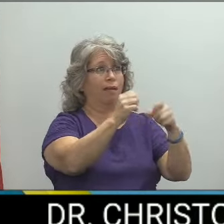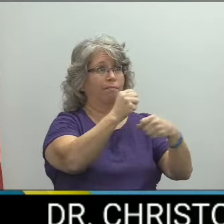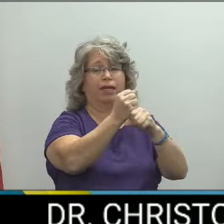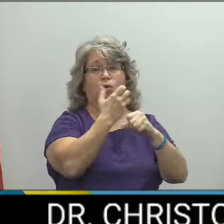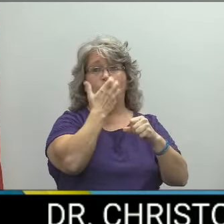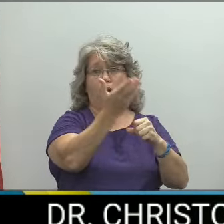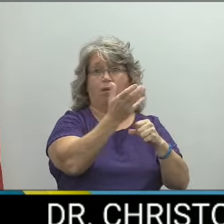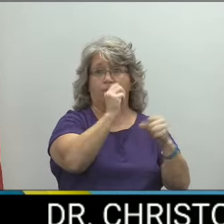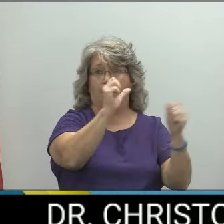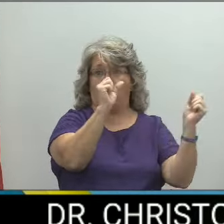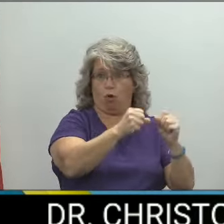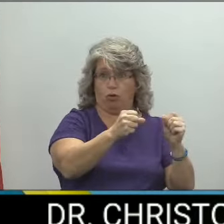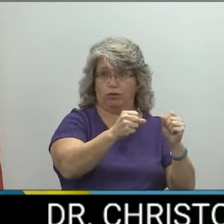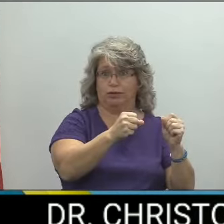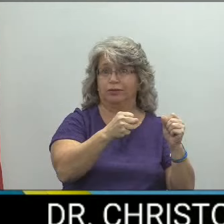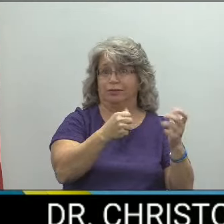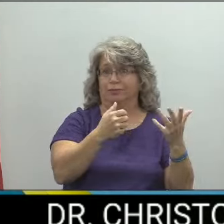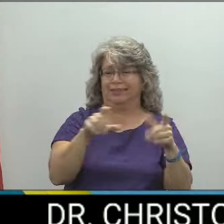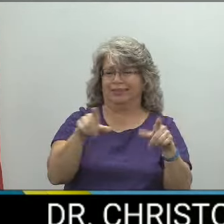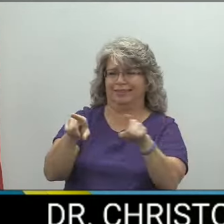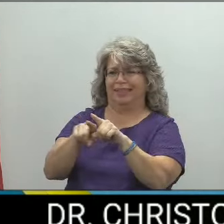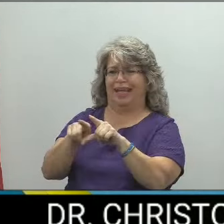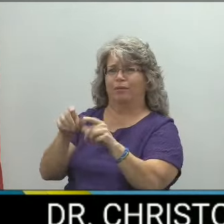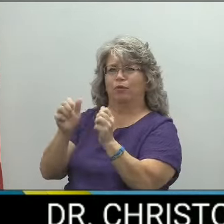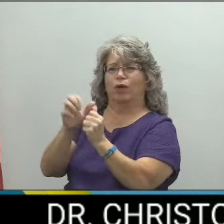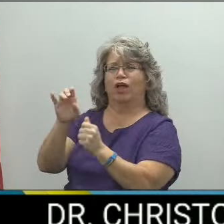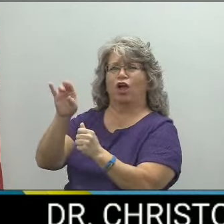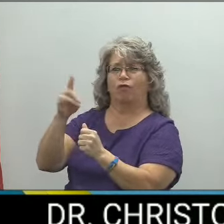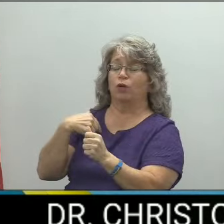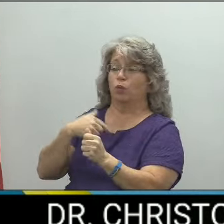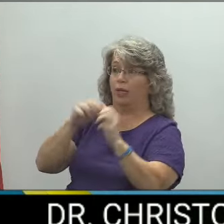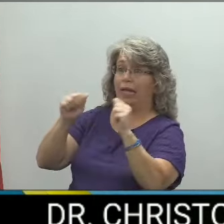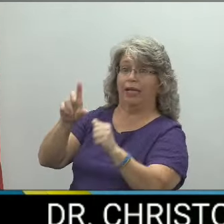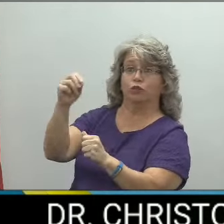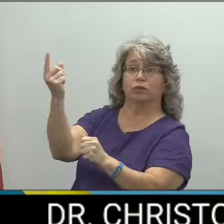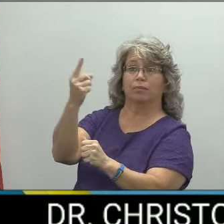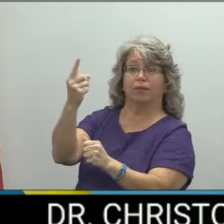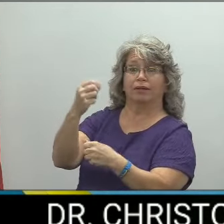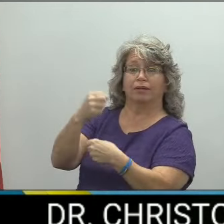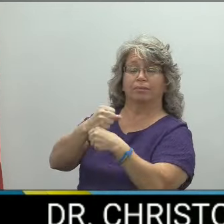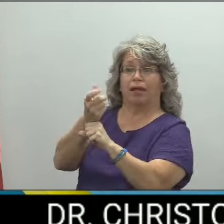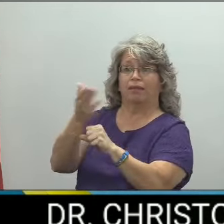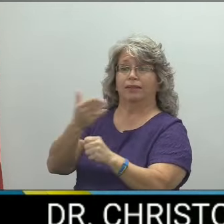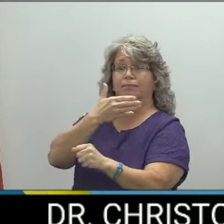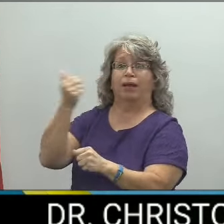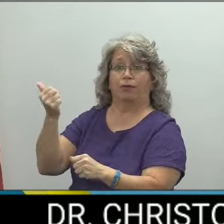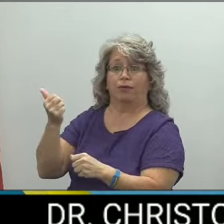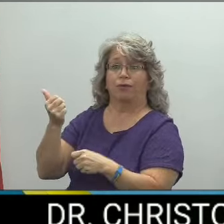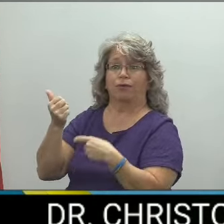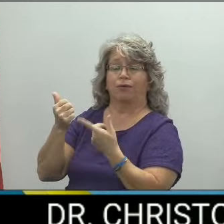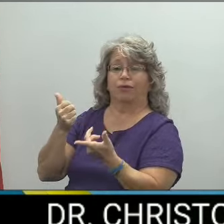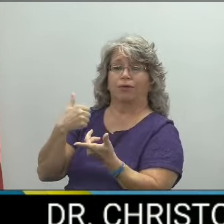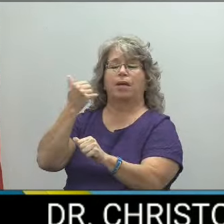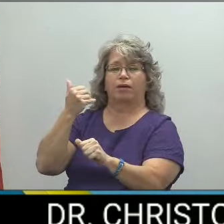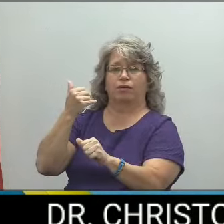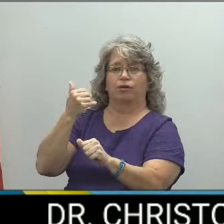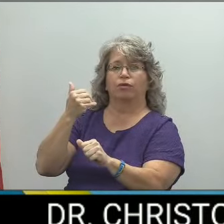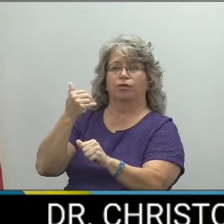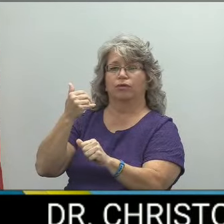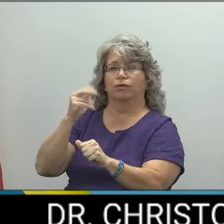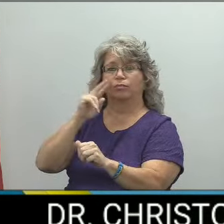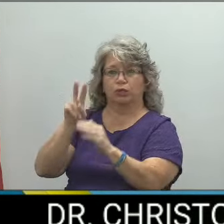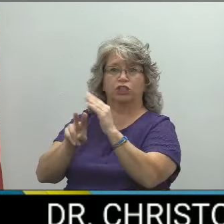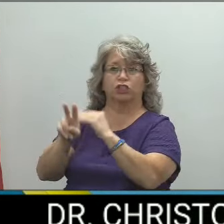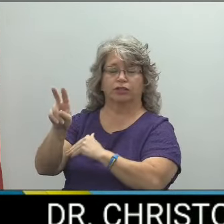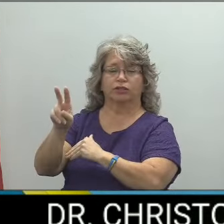COVID here. We can do something to make the outlook better, and we've been doing it, which is why the cases and hospitalizations are to it and